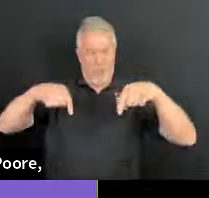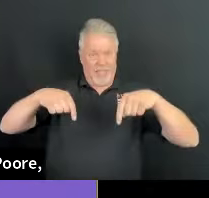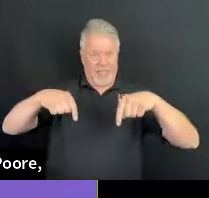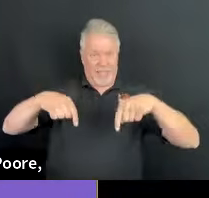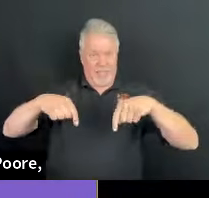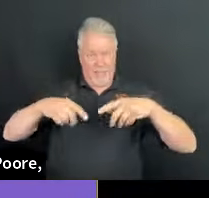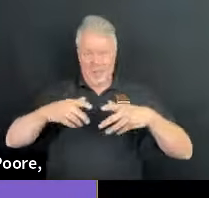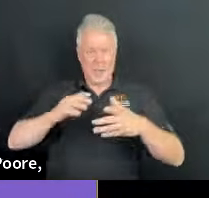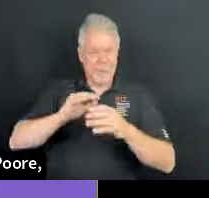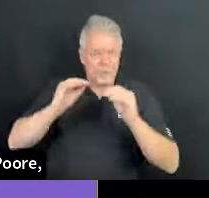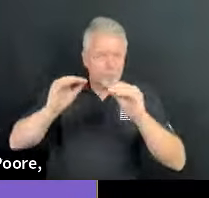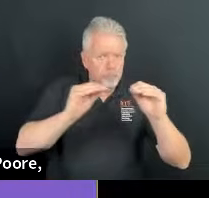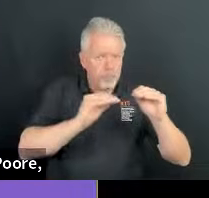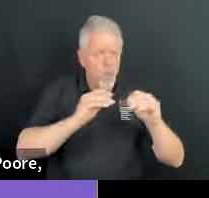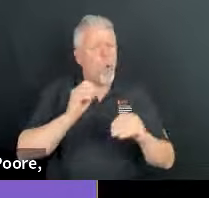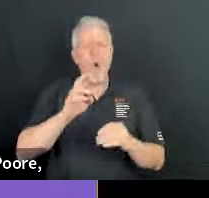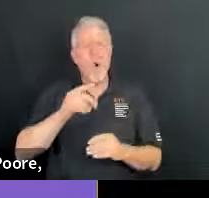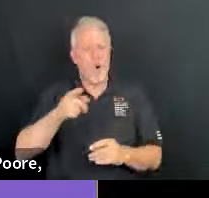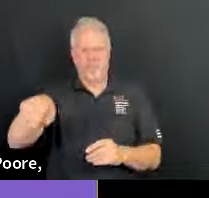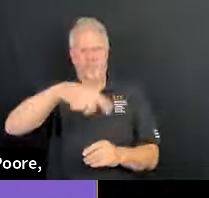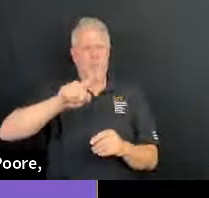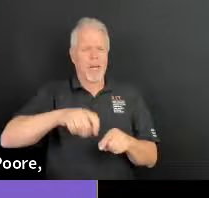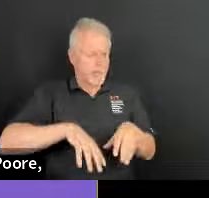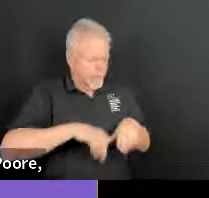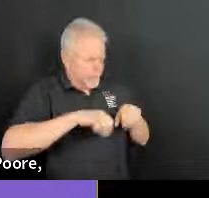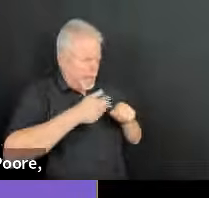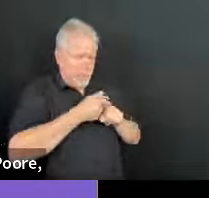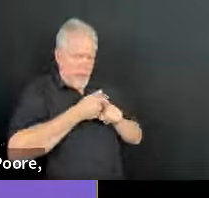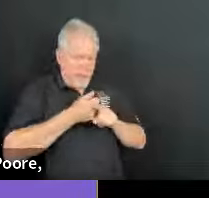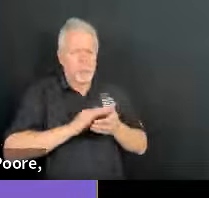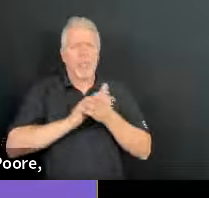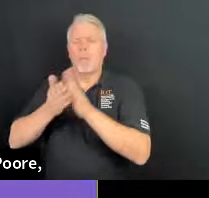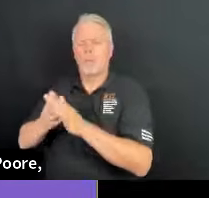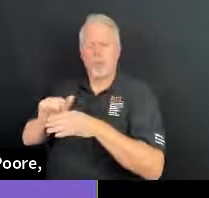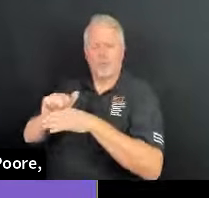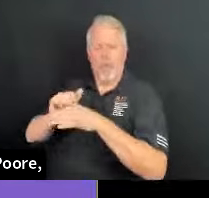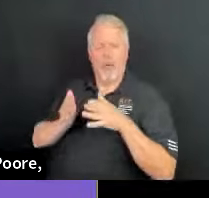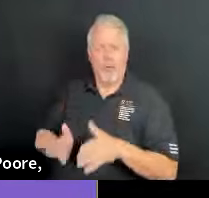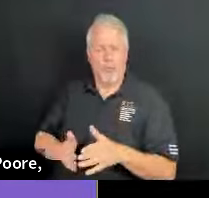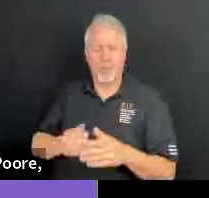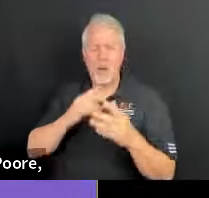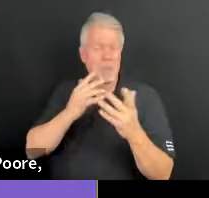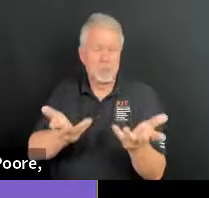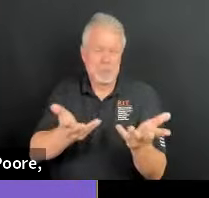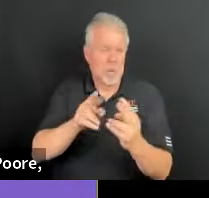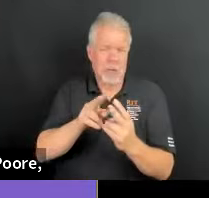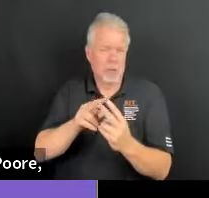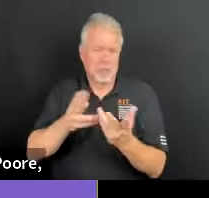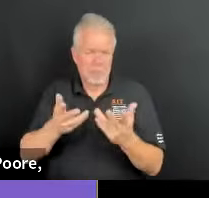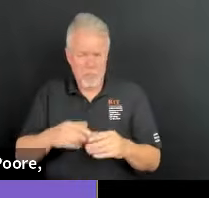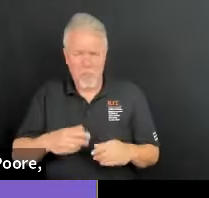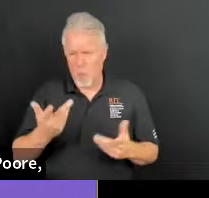Someone asked, are there trainings for this, or is it something we have